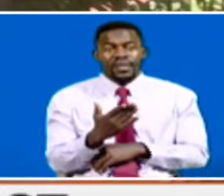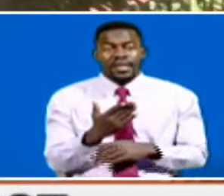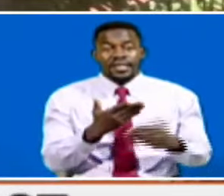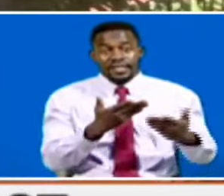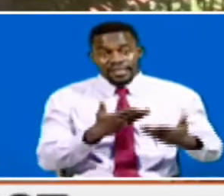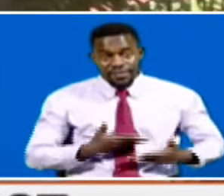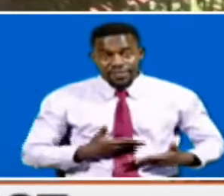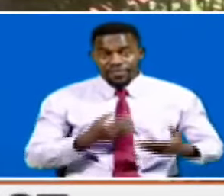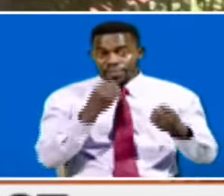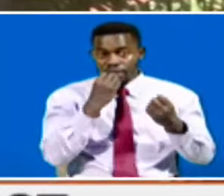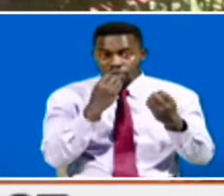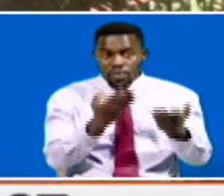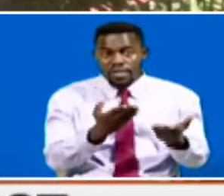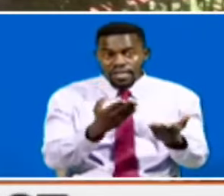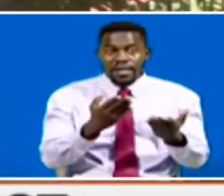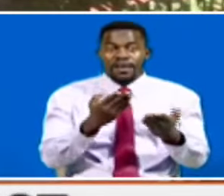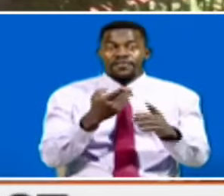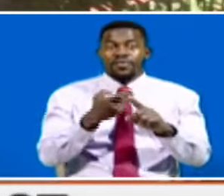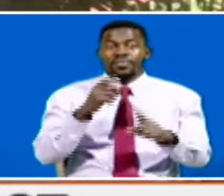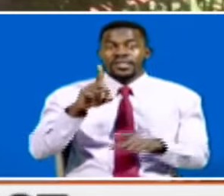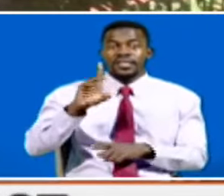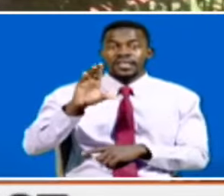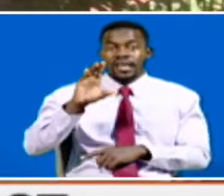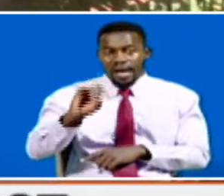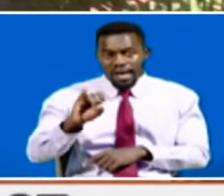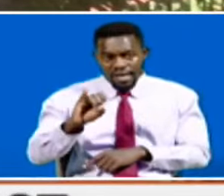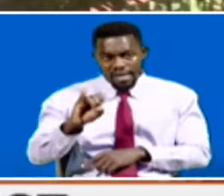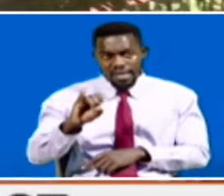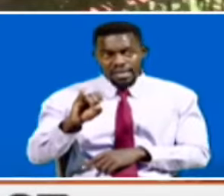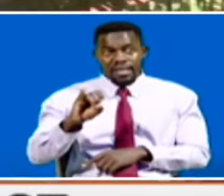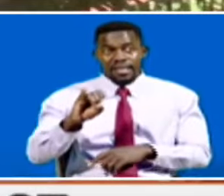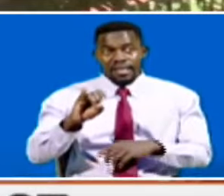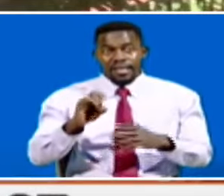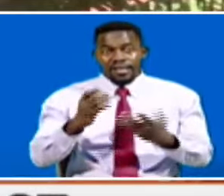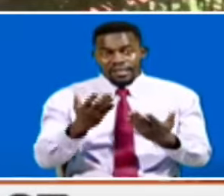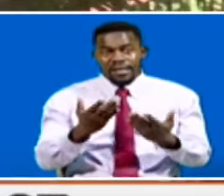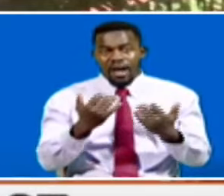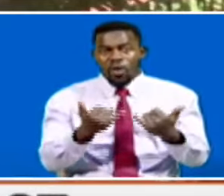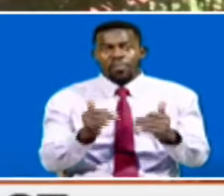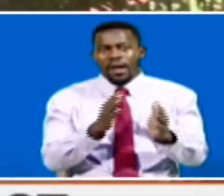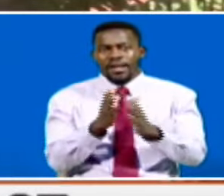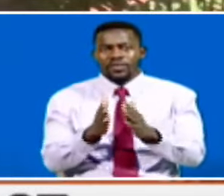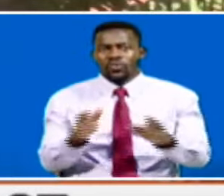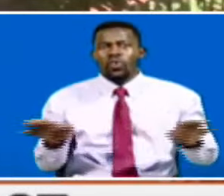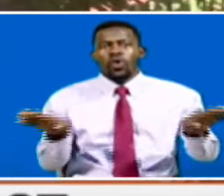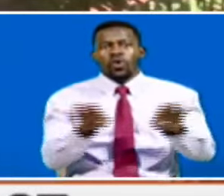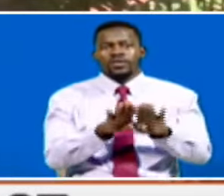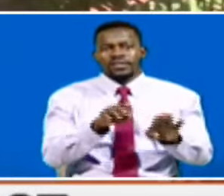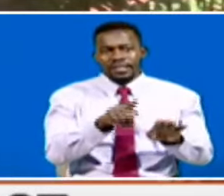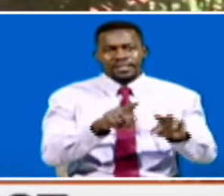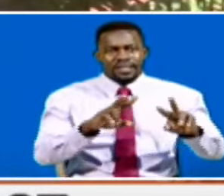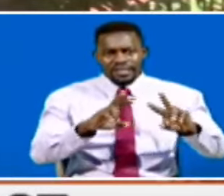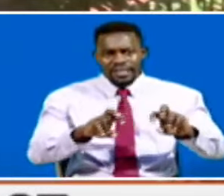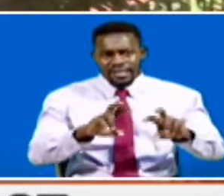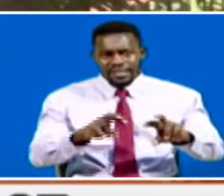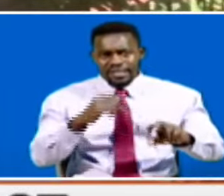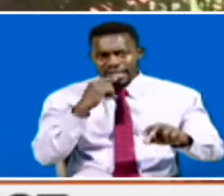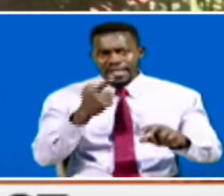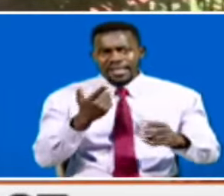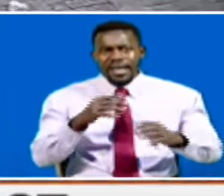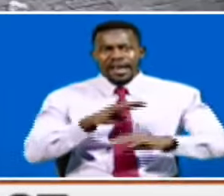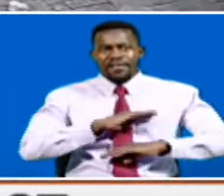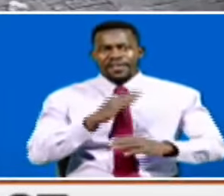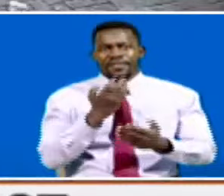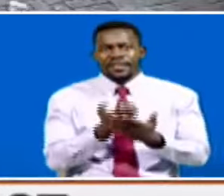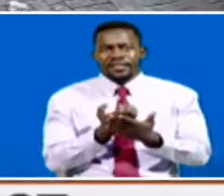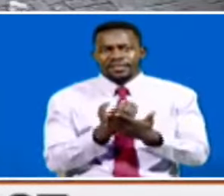of prosecution has been is up for closure. And they are saying that there is no enough